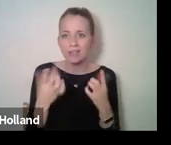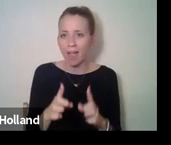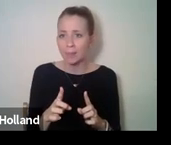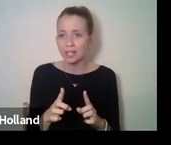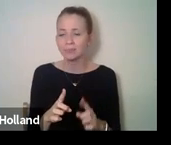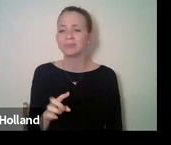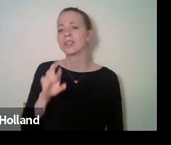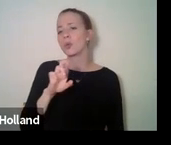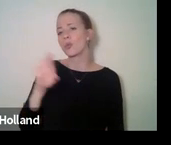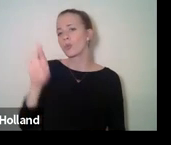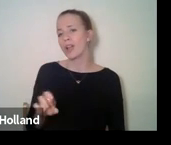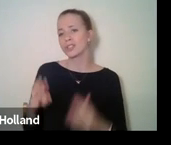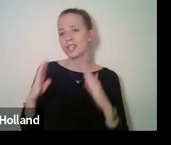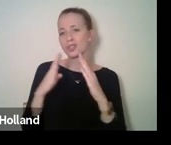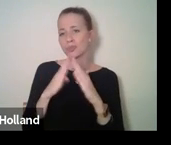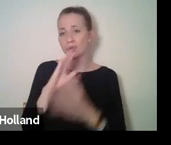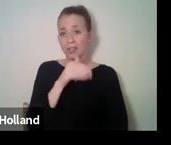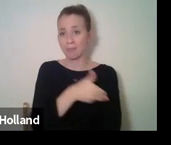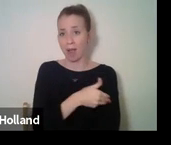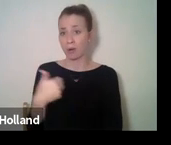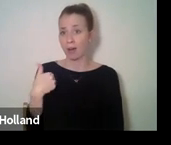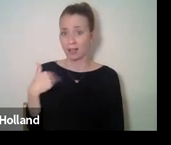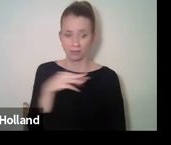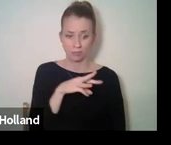Community Power has a website, right?